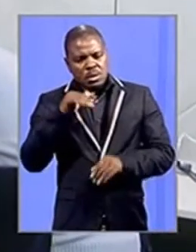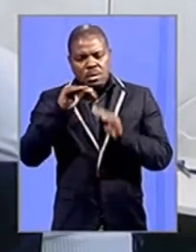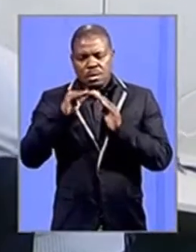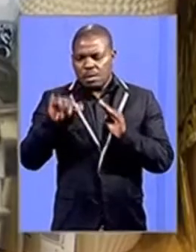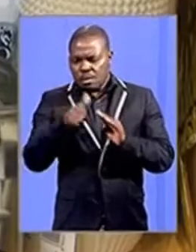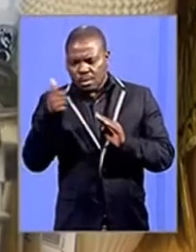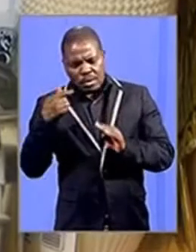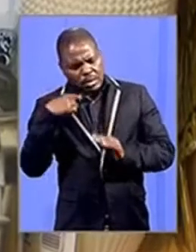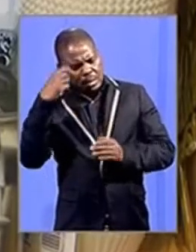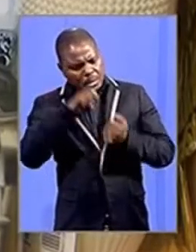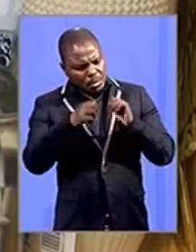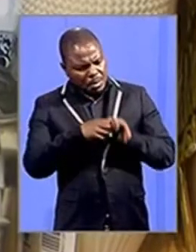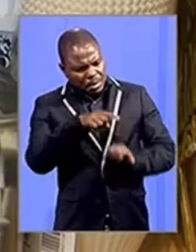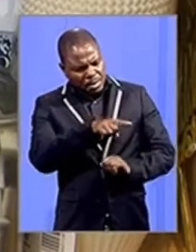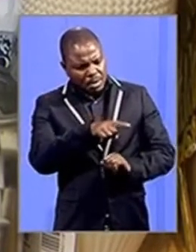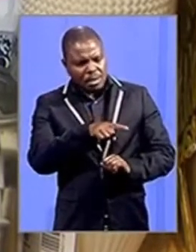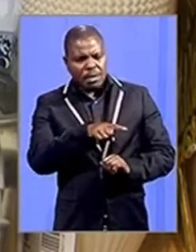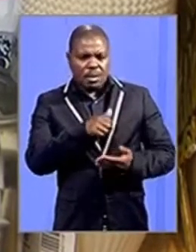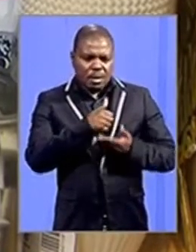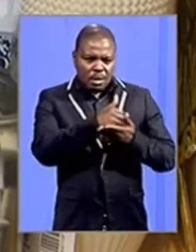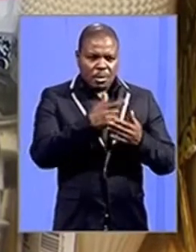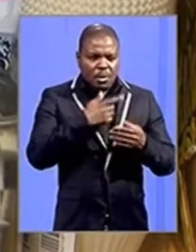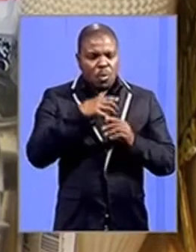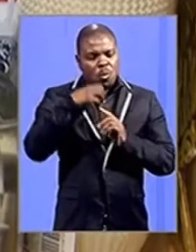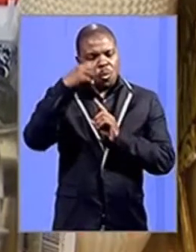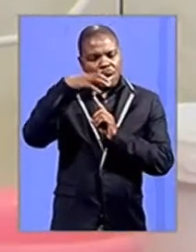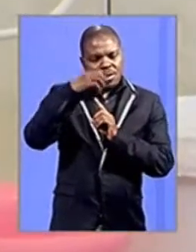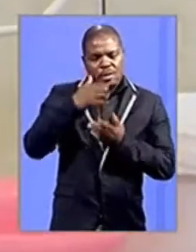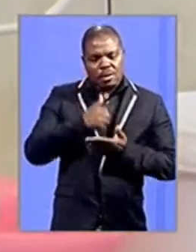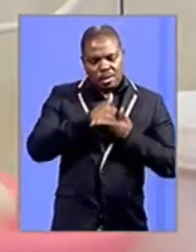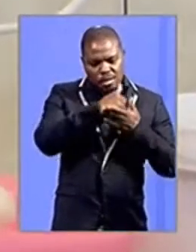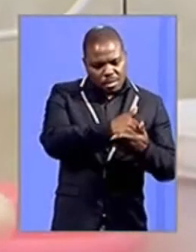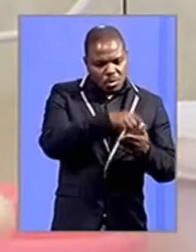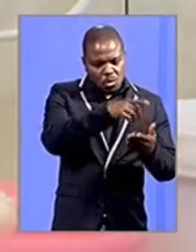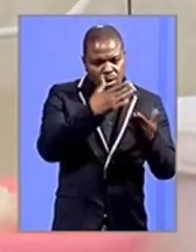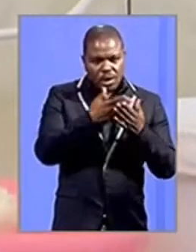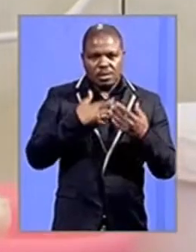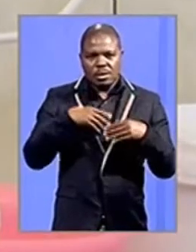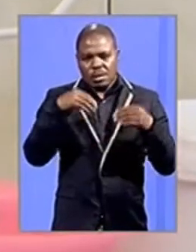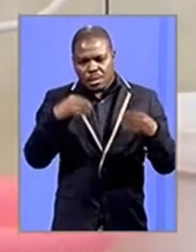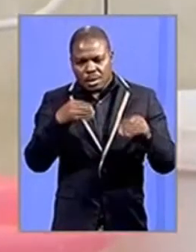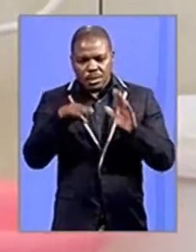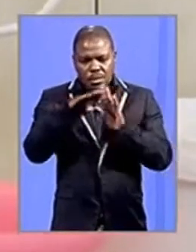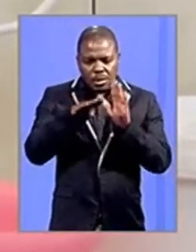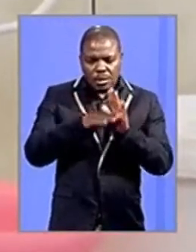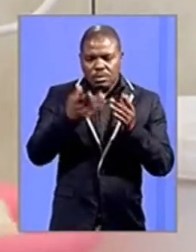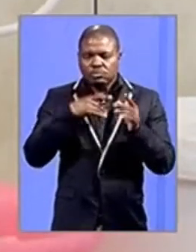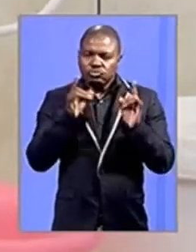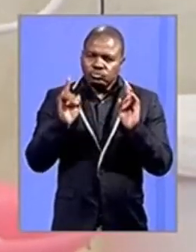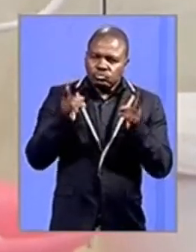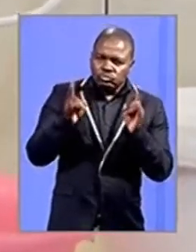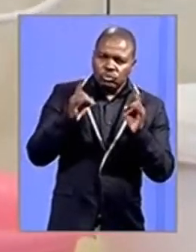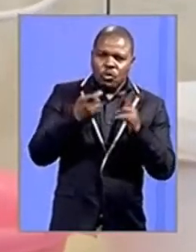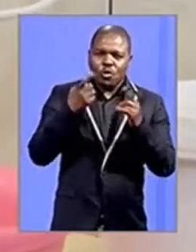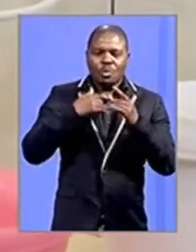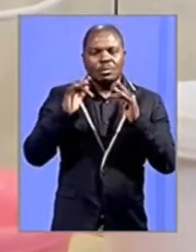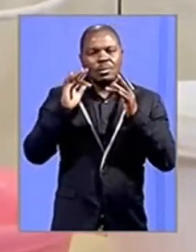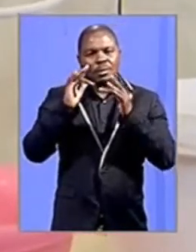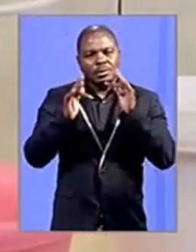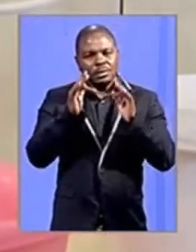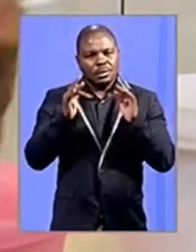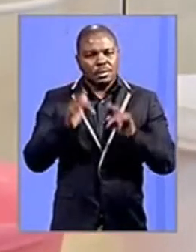mo thušitše ka go abelana le yena Wi-Fi gore a kgone go tšwela pele go boga mananeo a go paka go internet. Ke ge Tsopo a